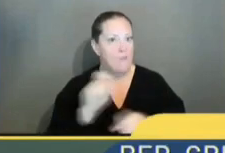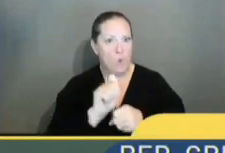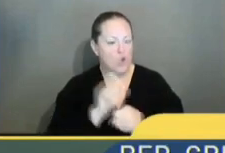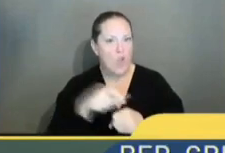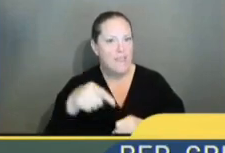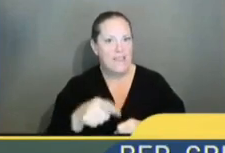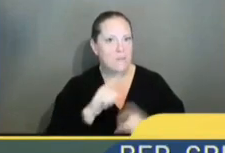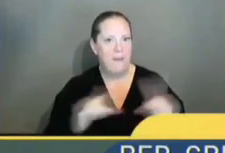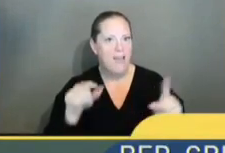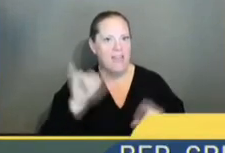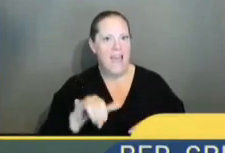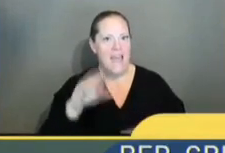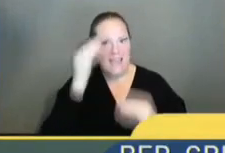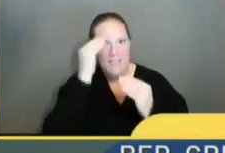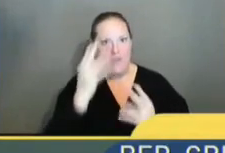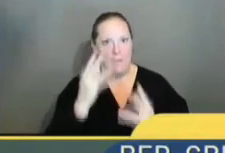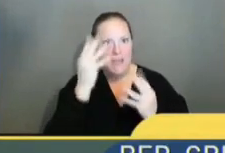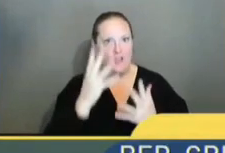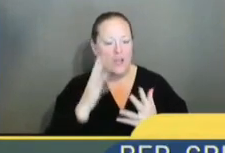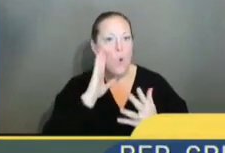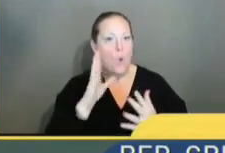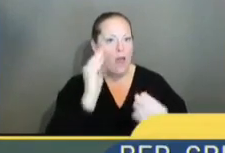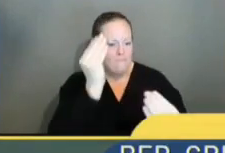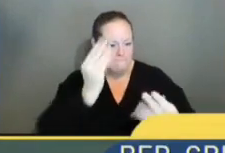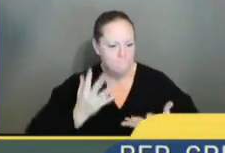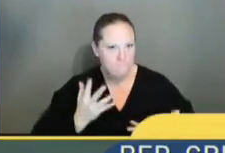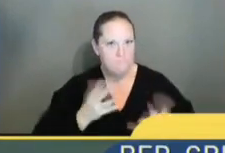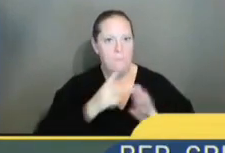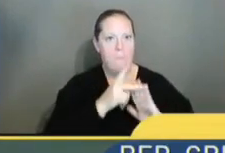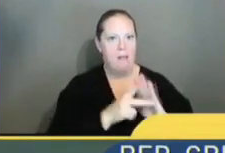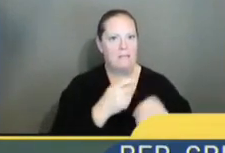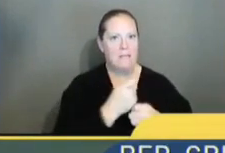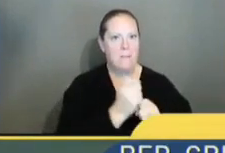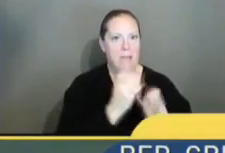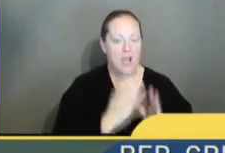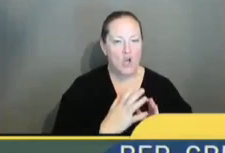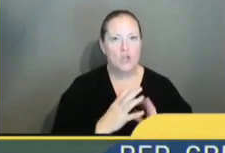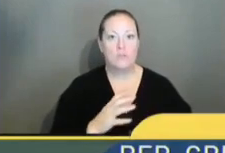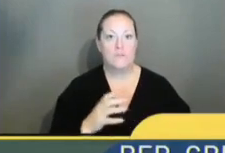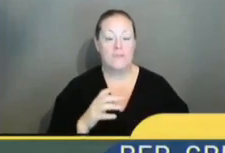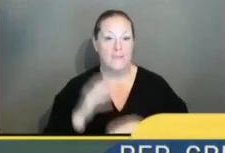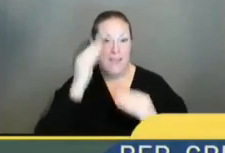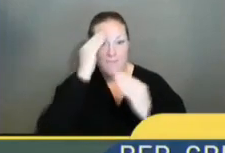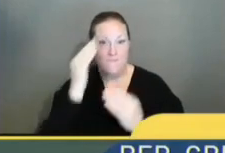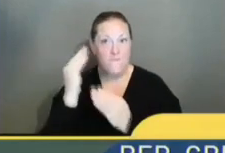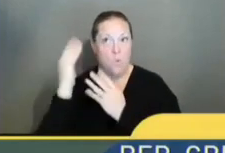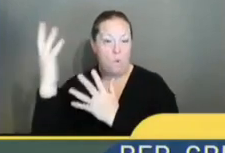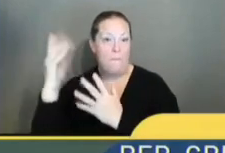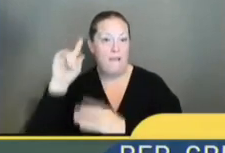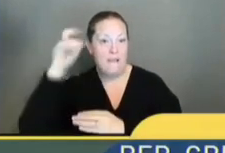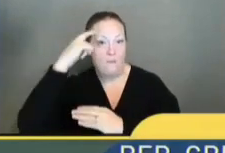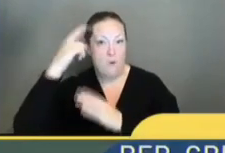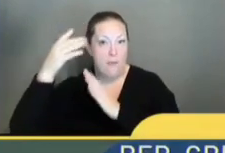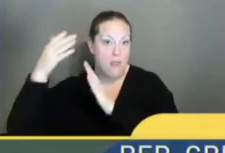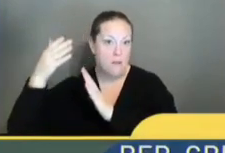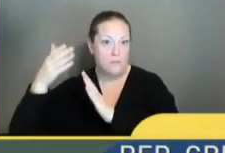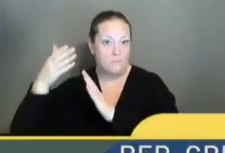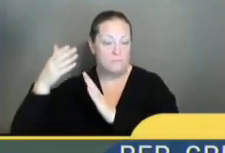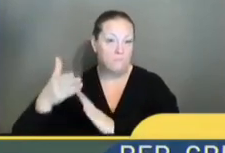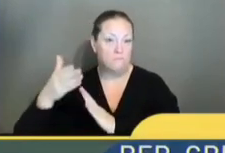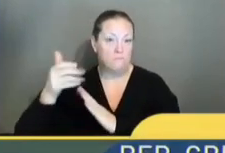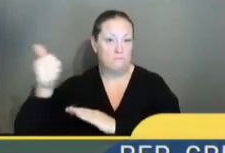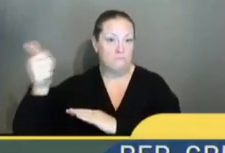our fingertips to inform policymakers, to inform our friends in the executive. And I had a great honor in November as the new